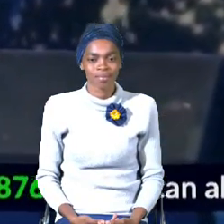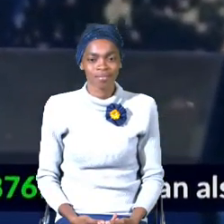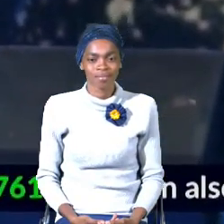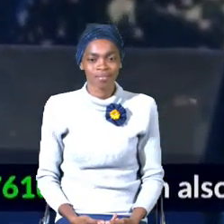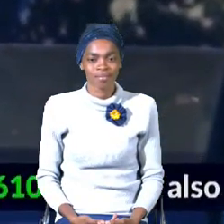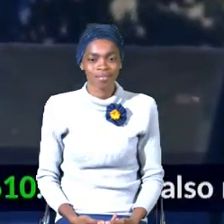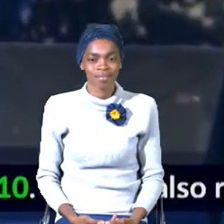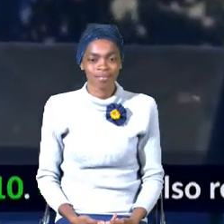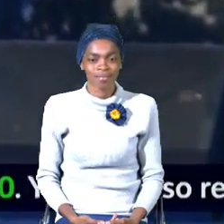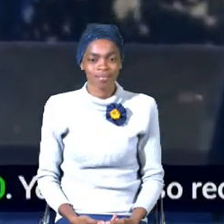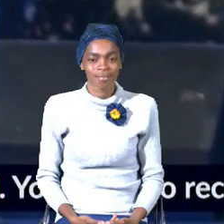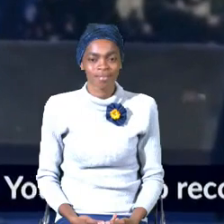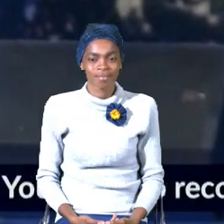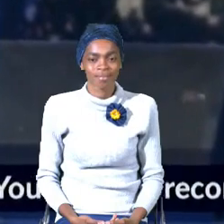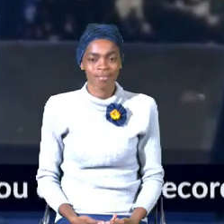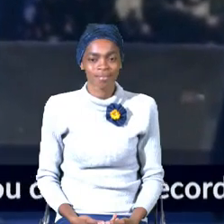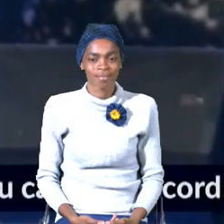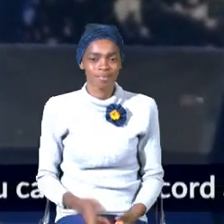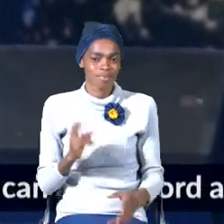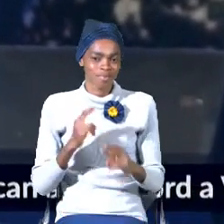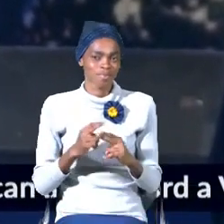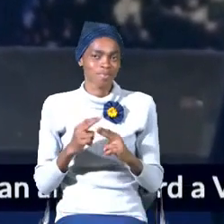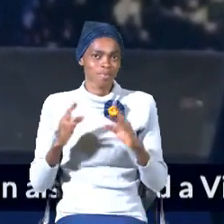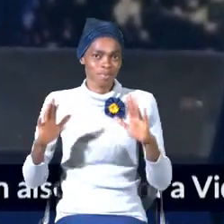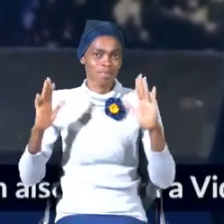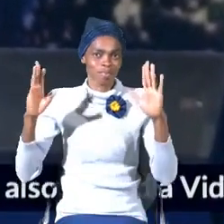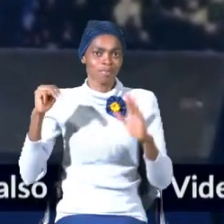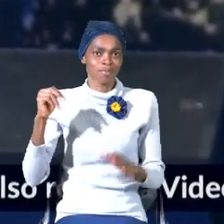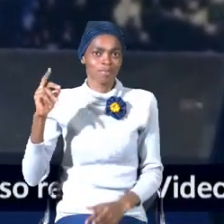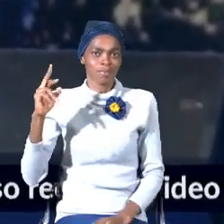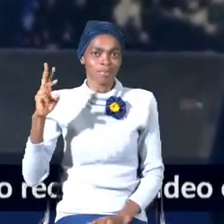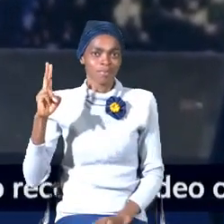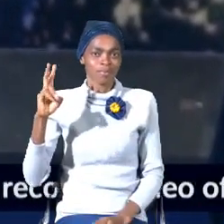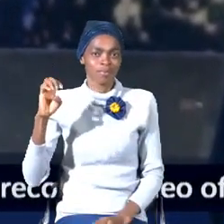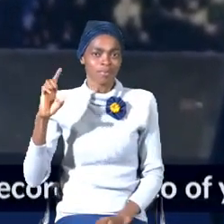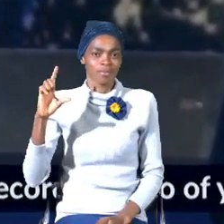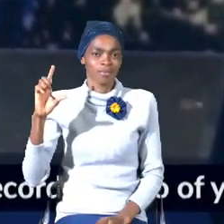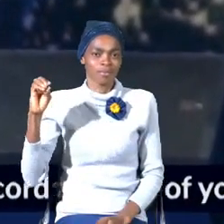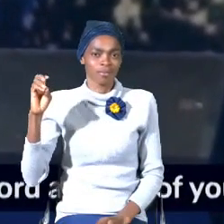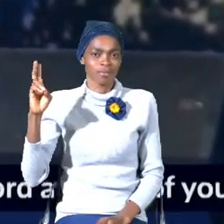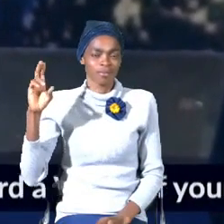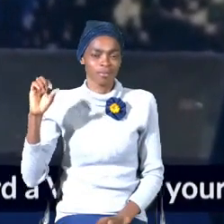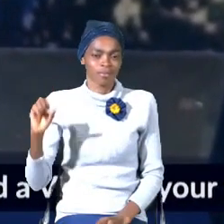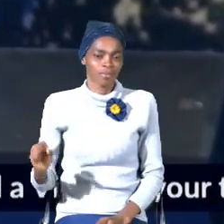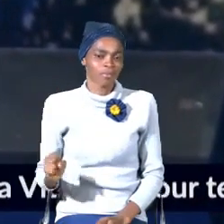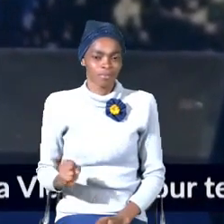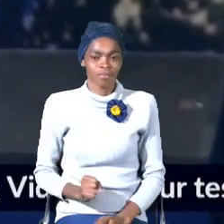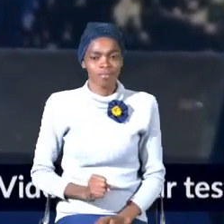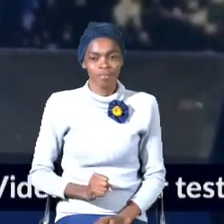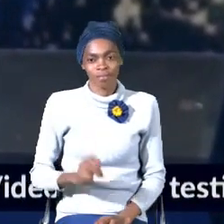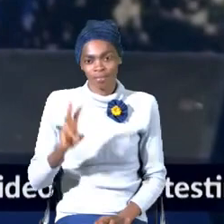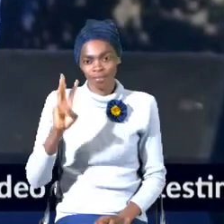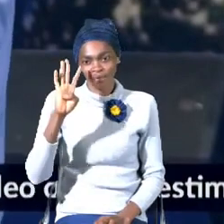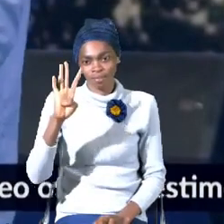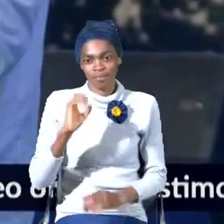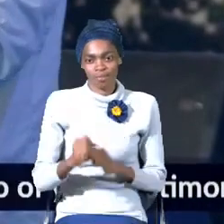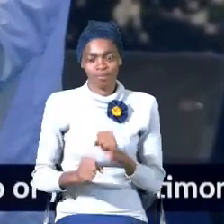Marvelous Omoshola Agunbiade, 4 years ago, she